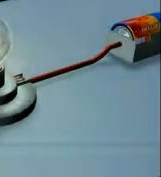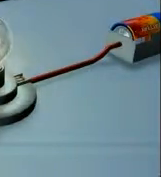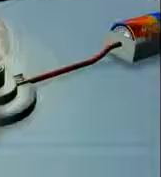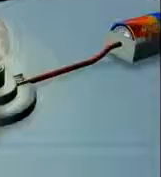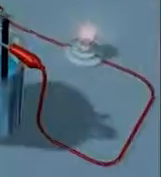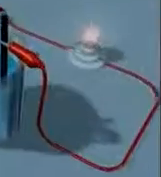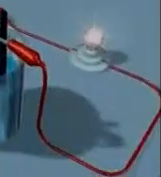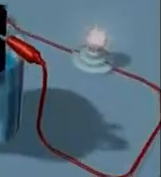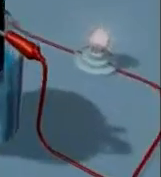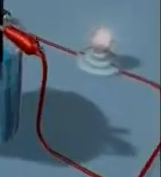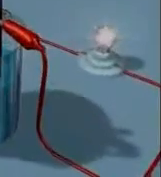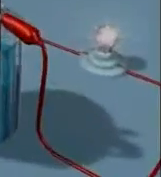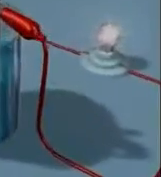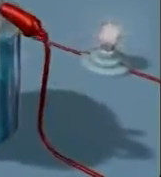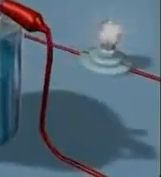happens.